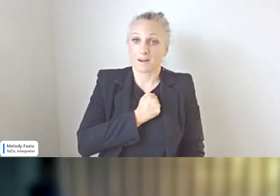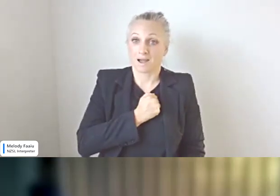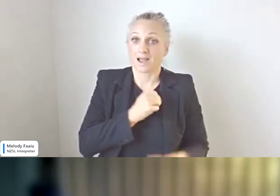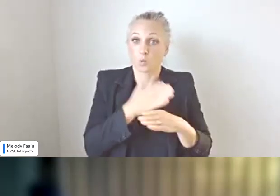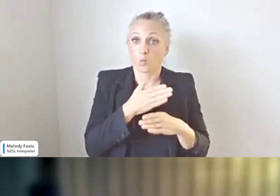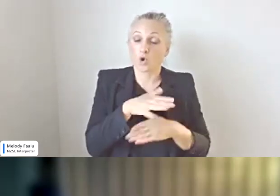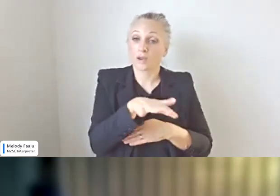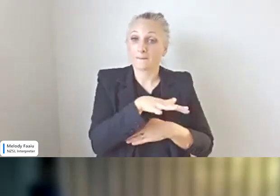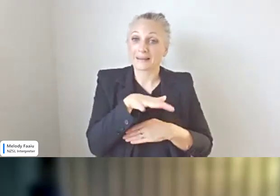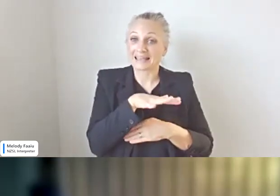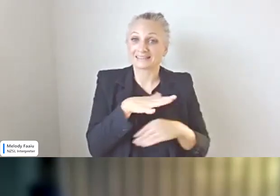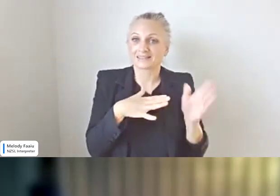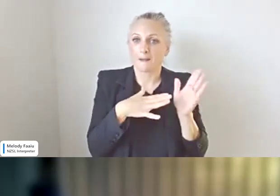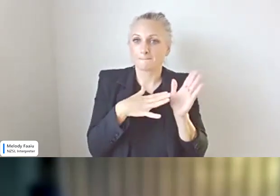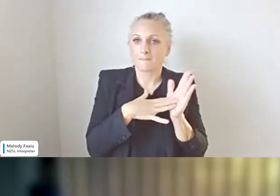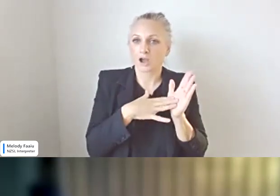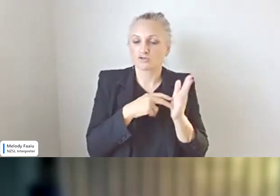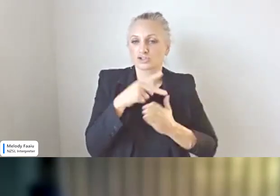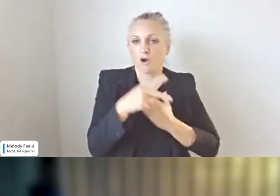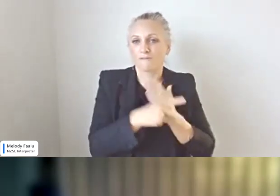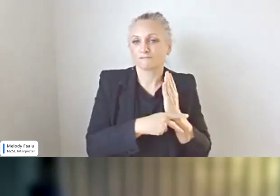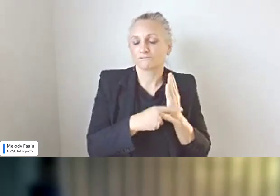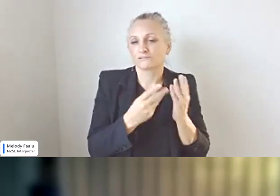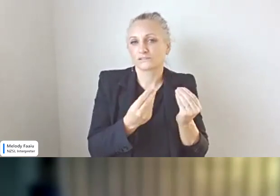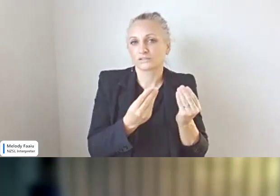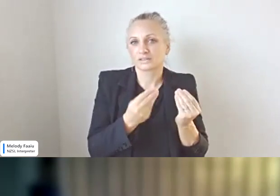and our global CEO Satya Nadella,